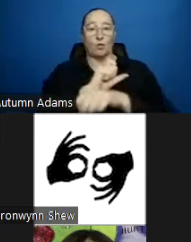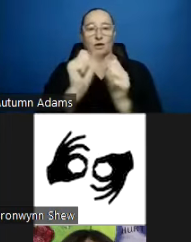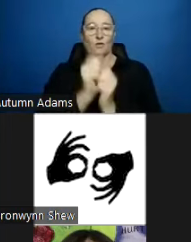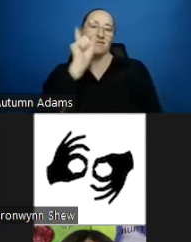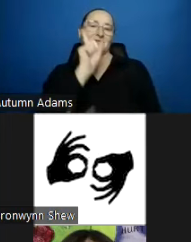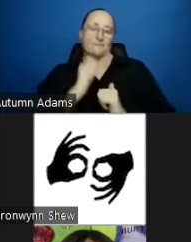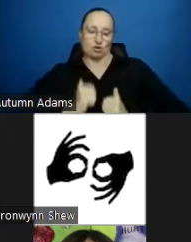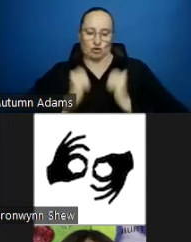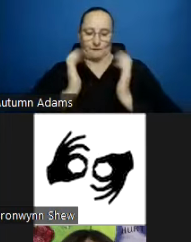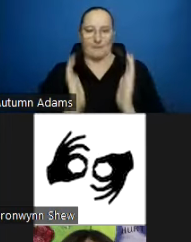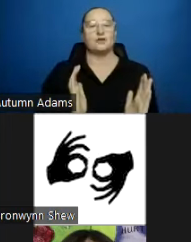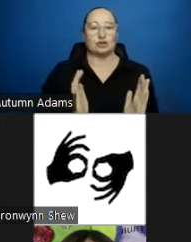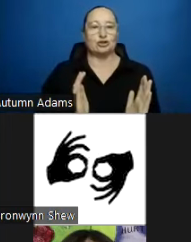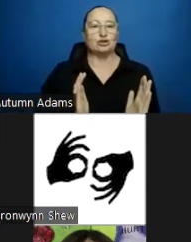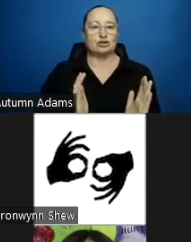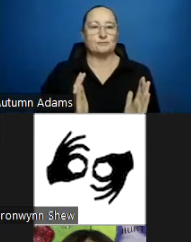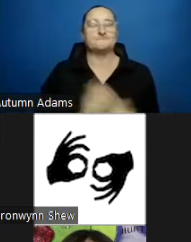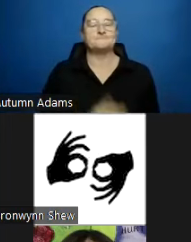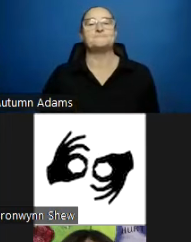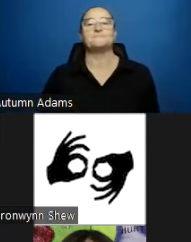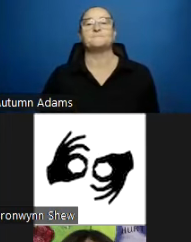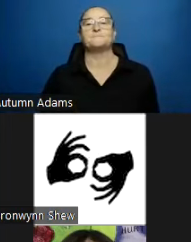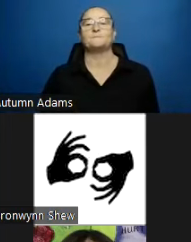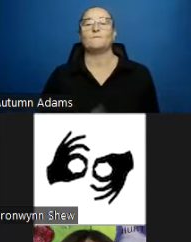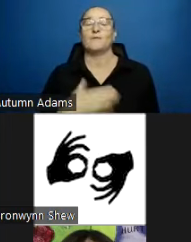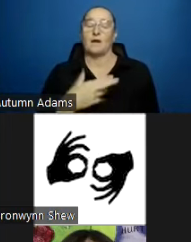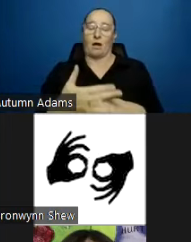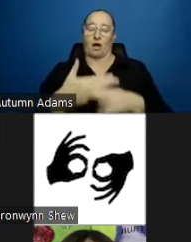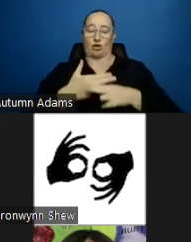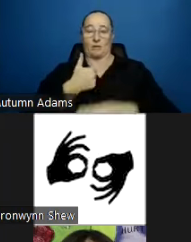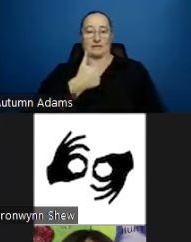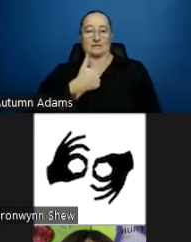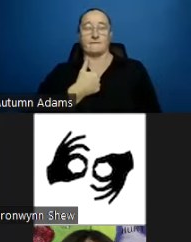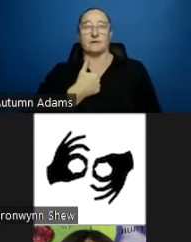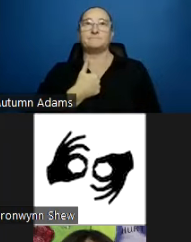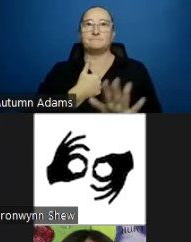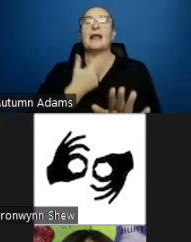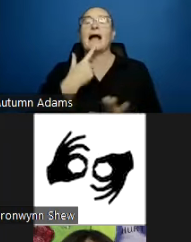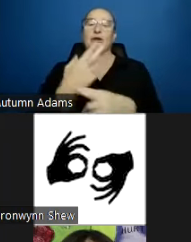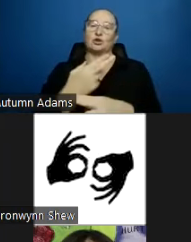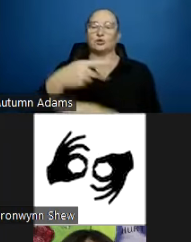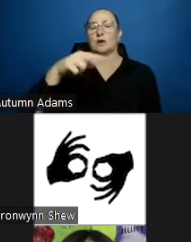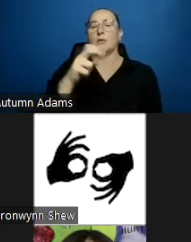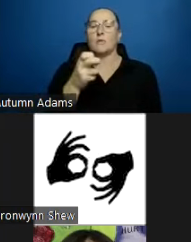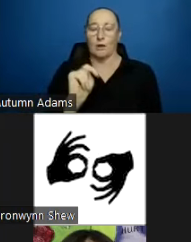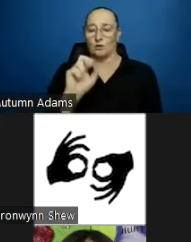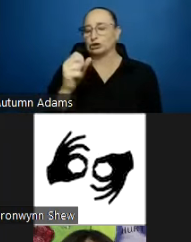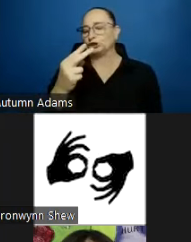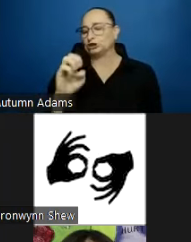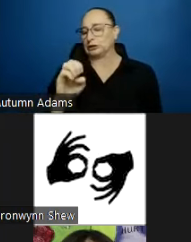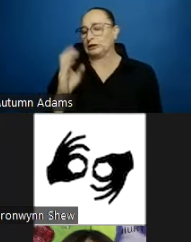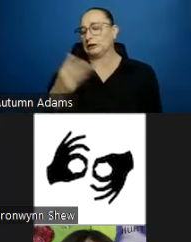survivors. So I call myself, I use a pronoun she and her.